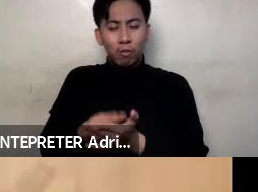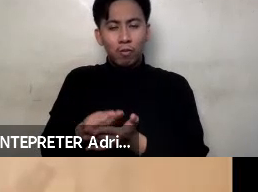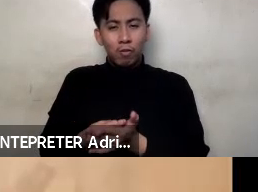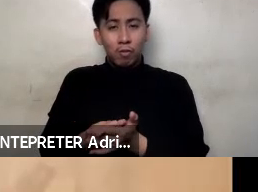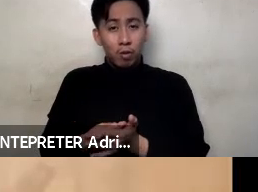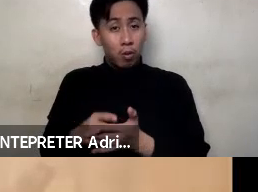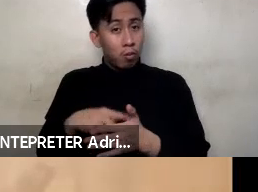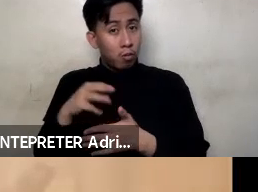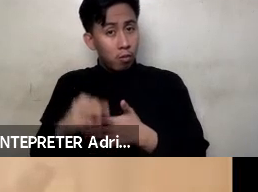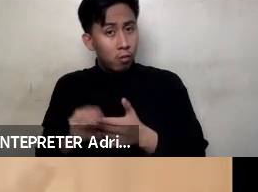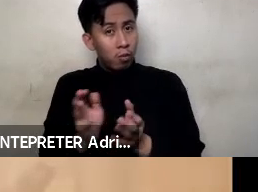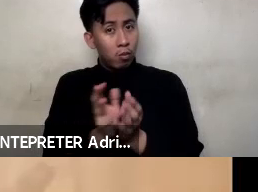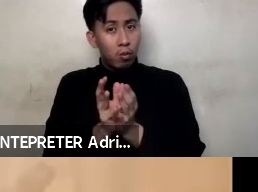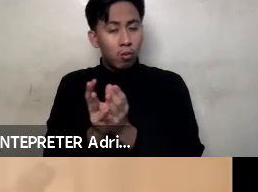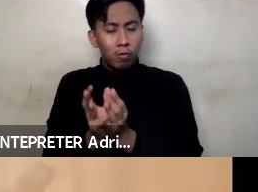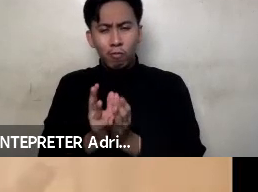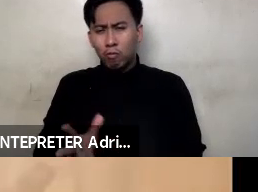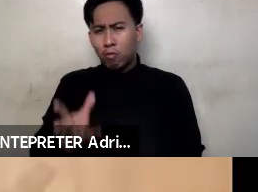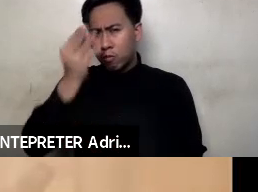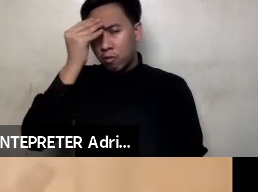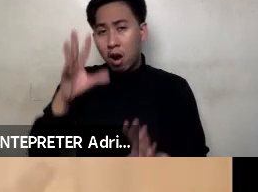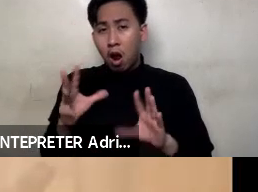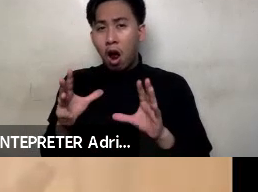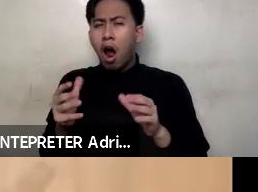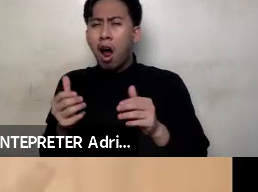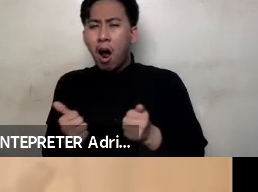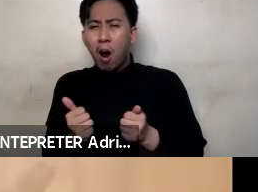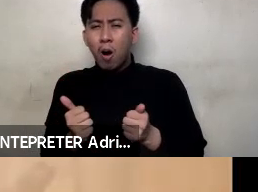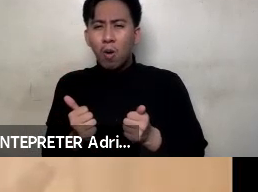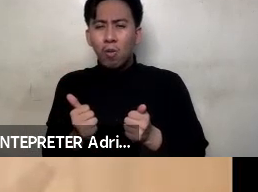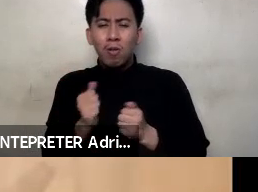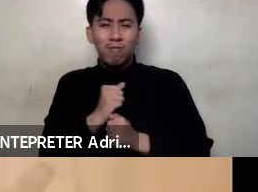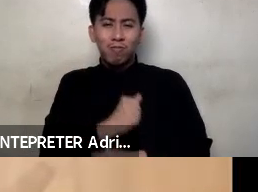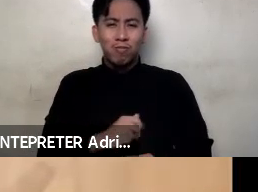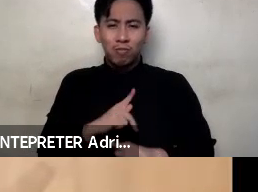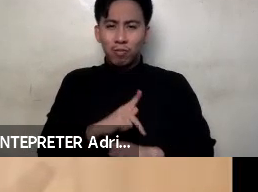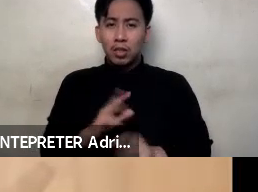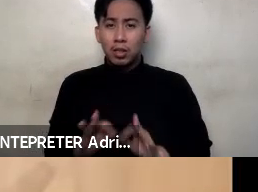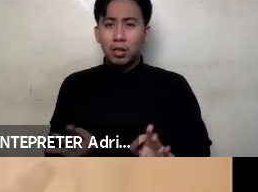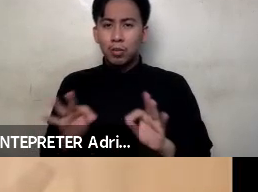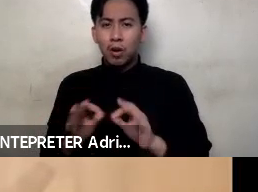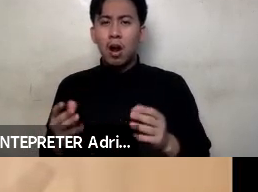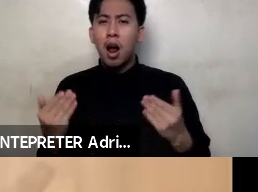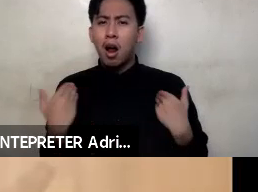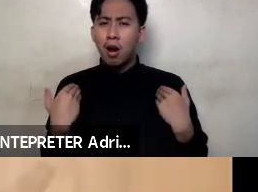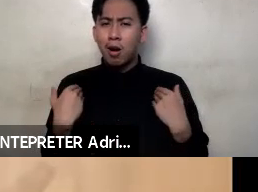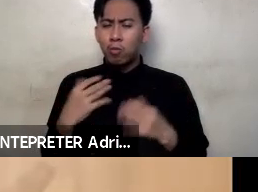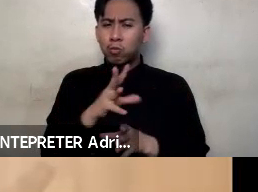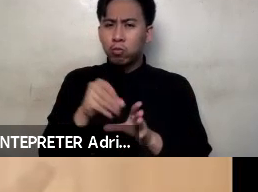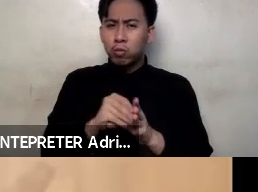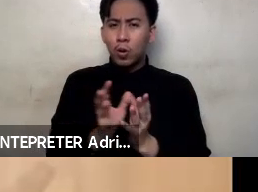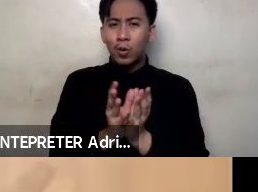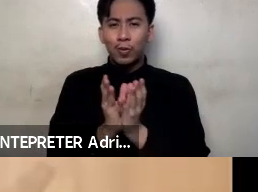program, the community learned how to value the importance of having a community and household